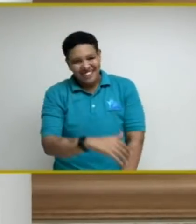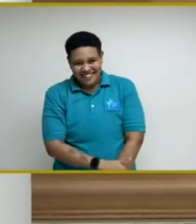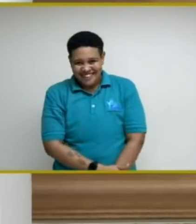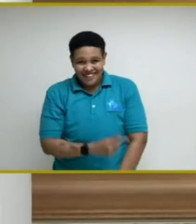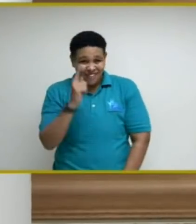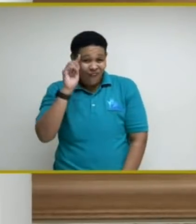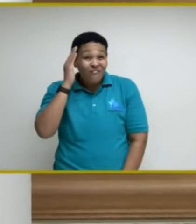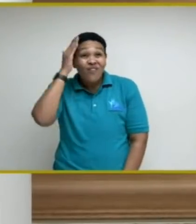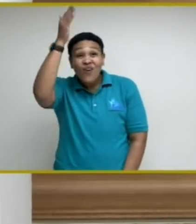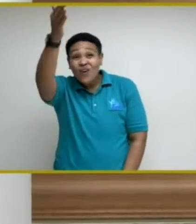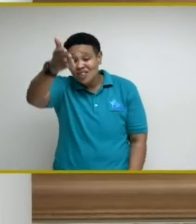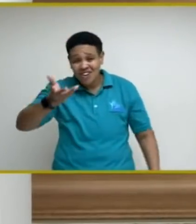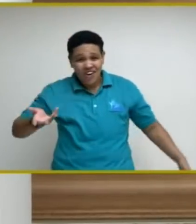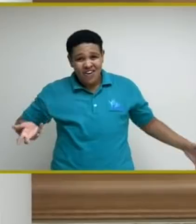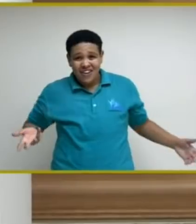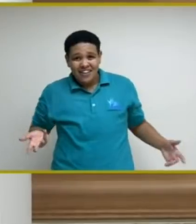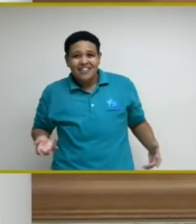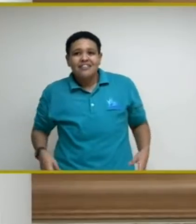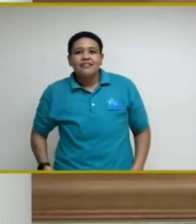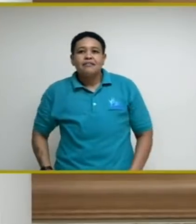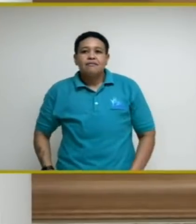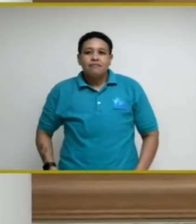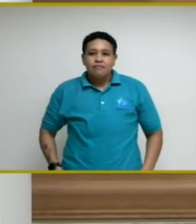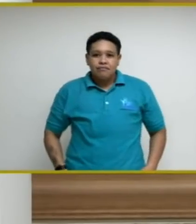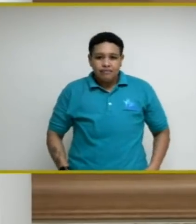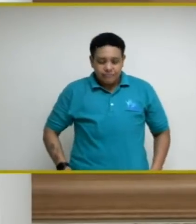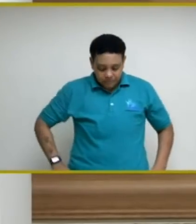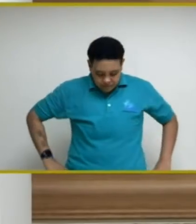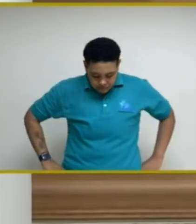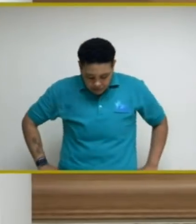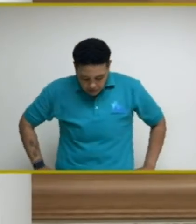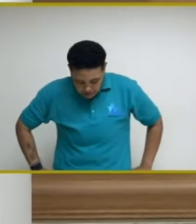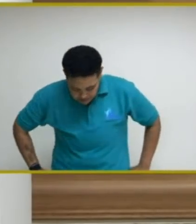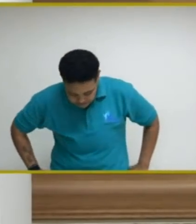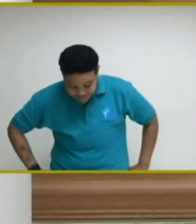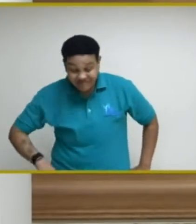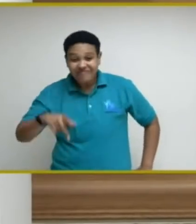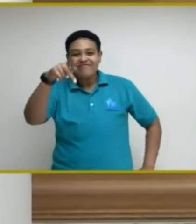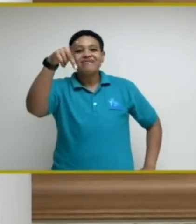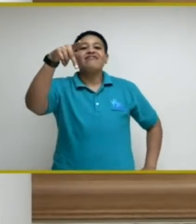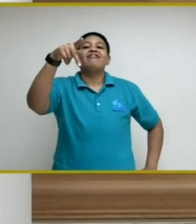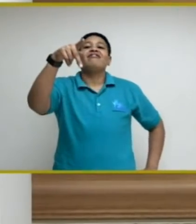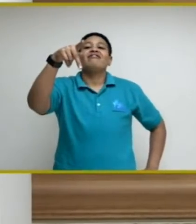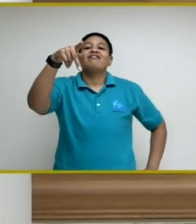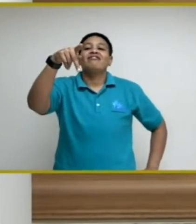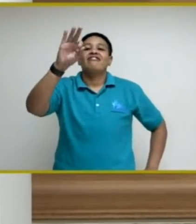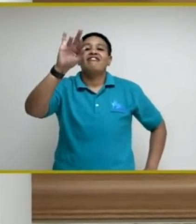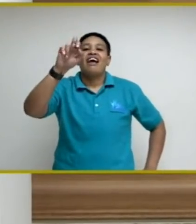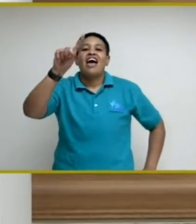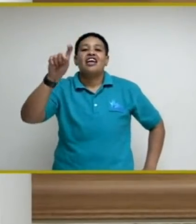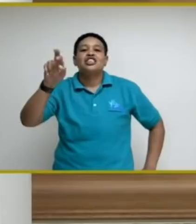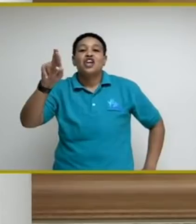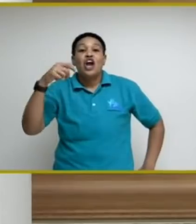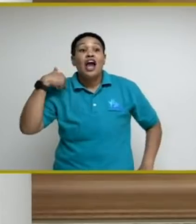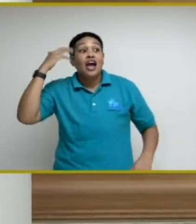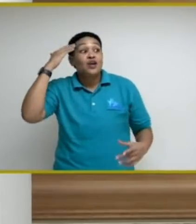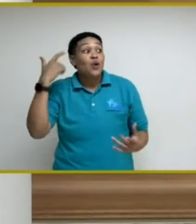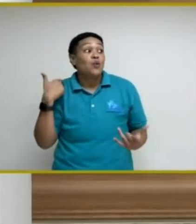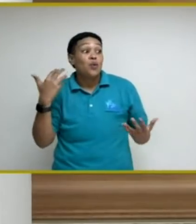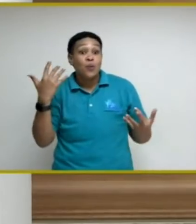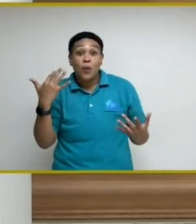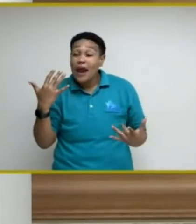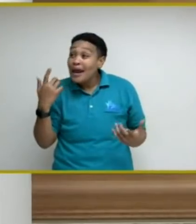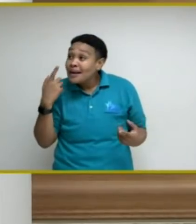future. So take the Pfizer vaccine, which I know we are still waiting on to